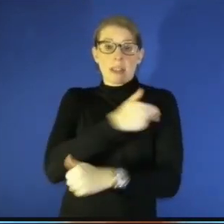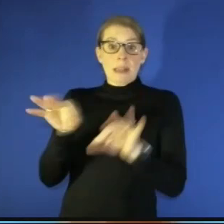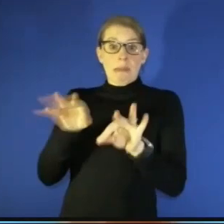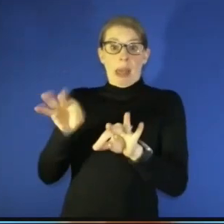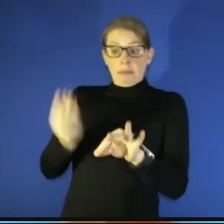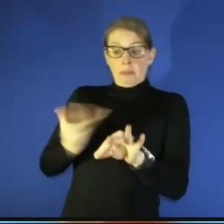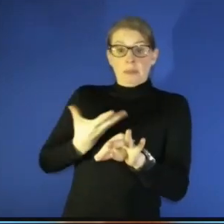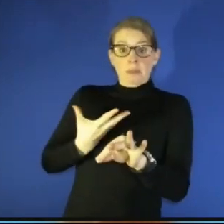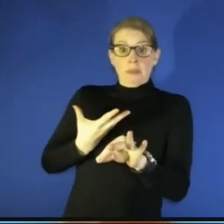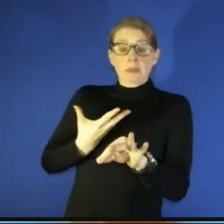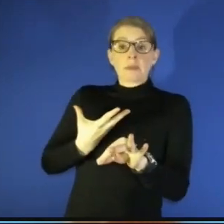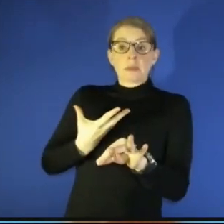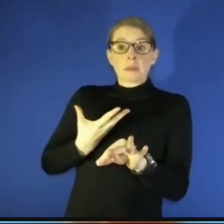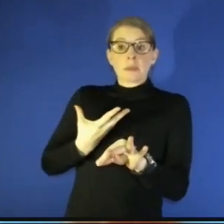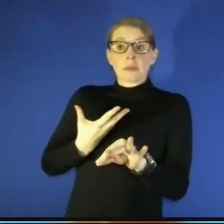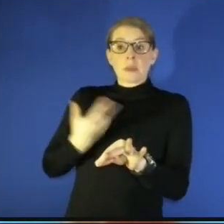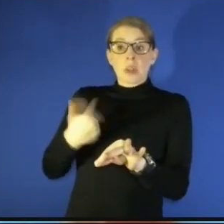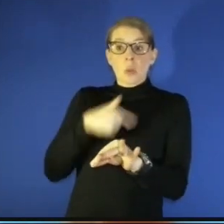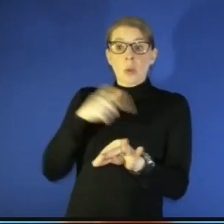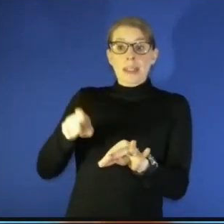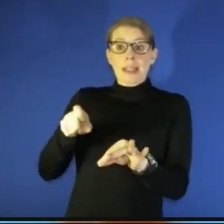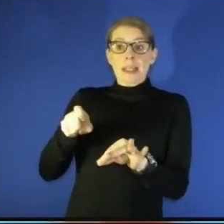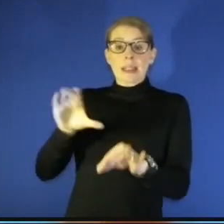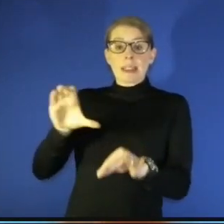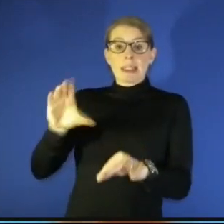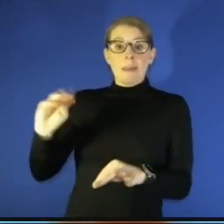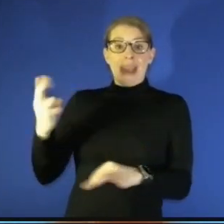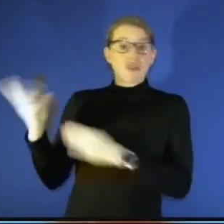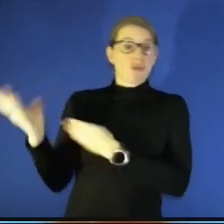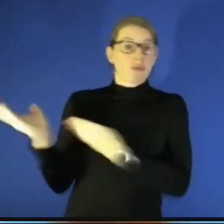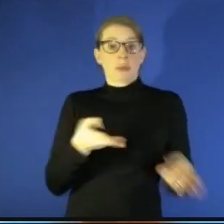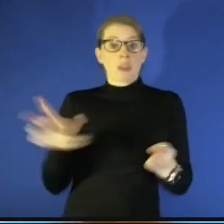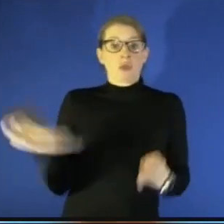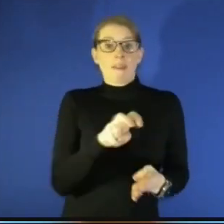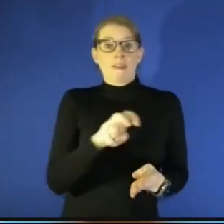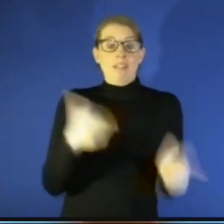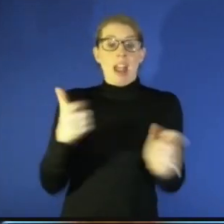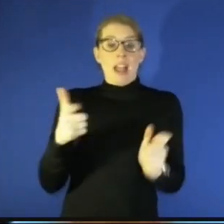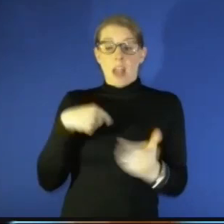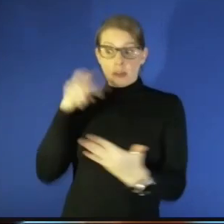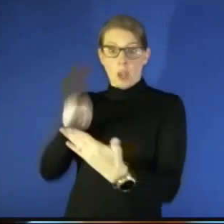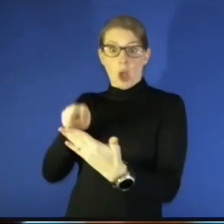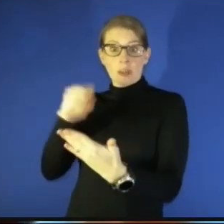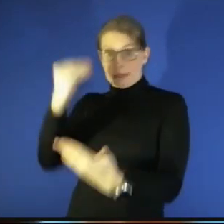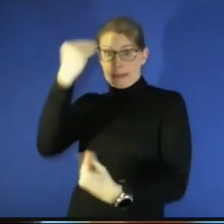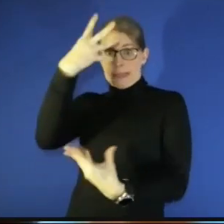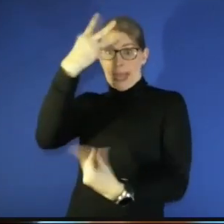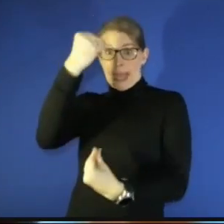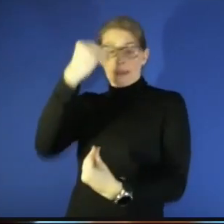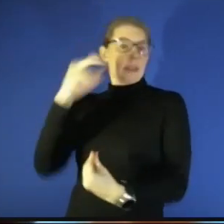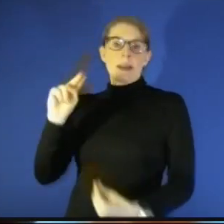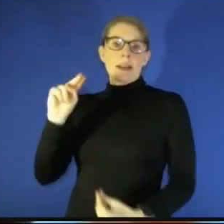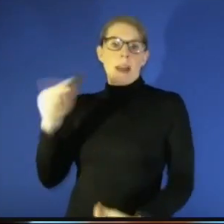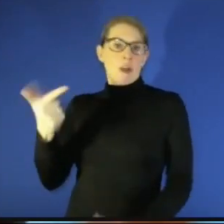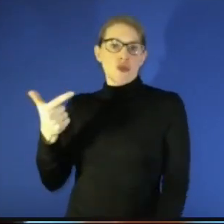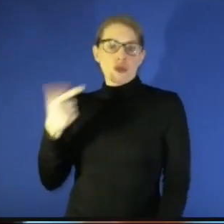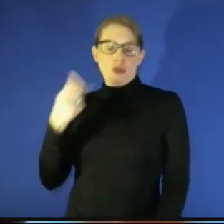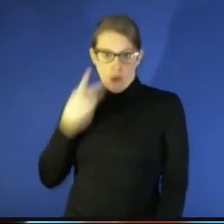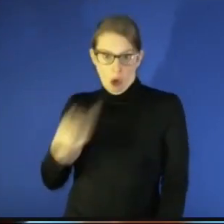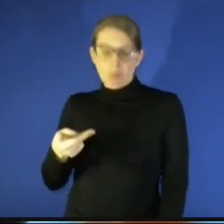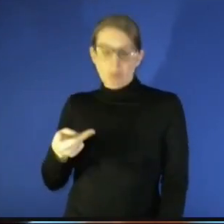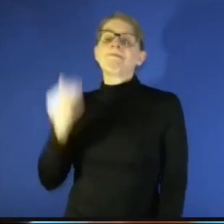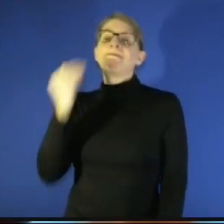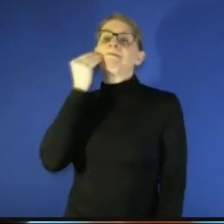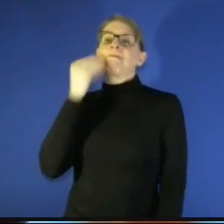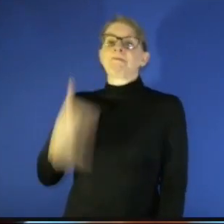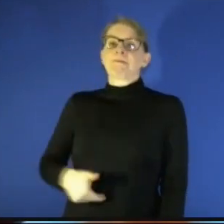that we needed to get her to Children's Mercy fast. And when I saw the scans, I knew it wasn't good. But it wasn't until we got